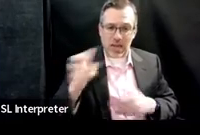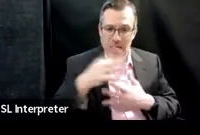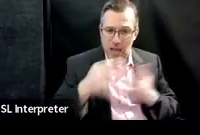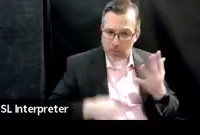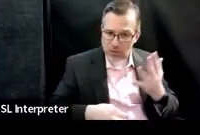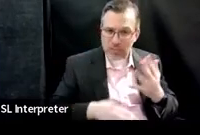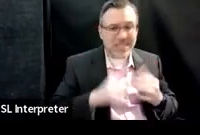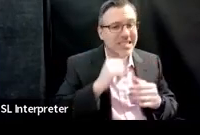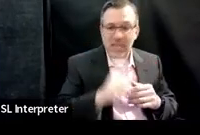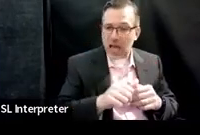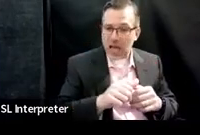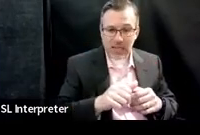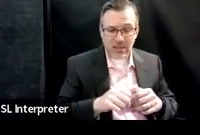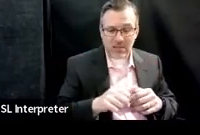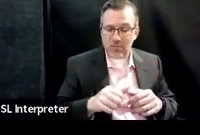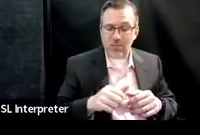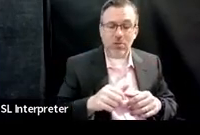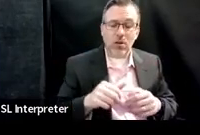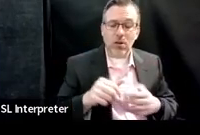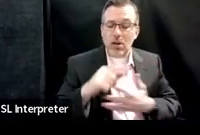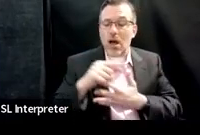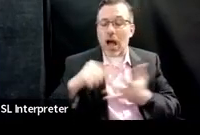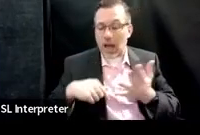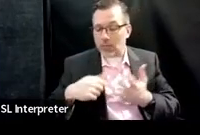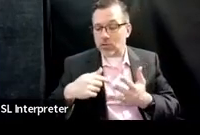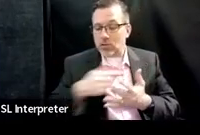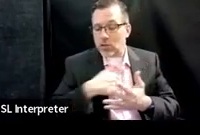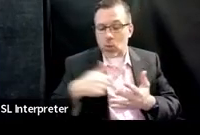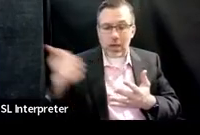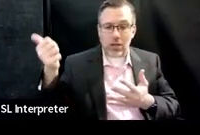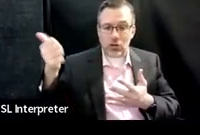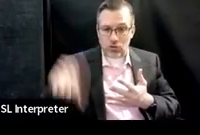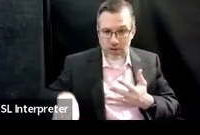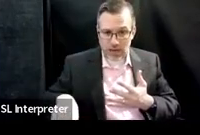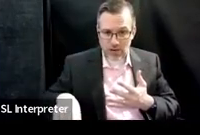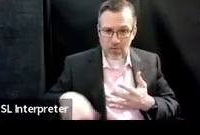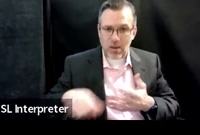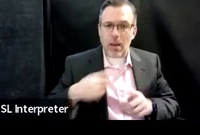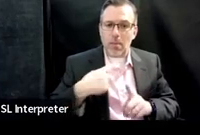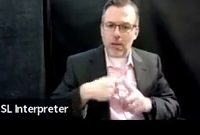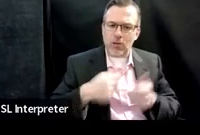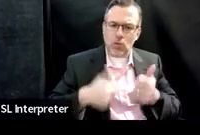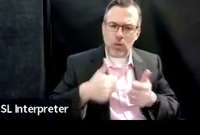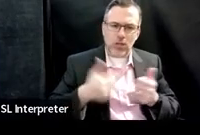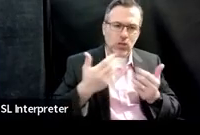are they best provided in the general education setting or the special education setting?